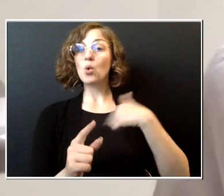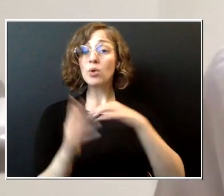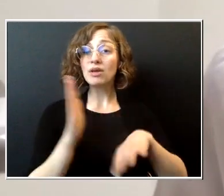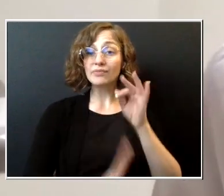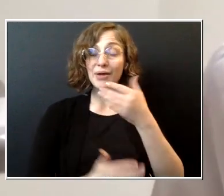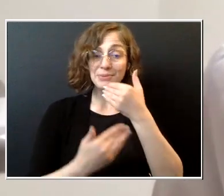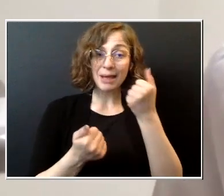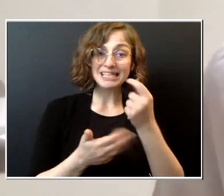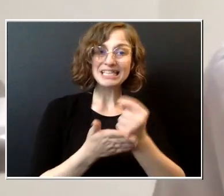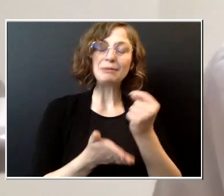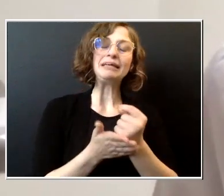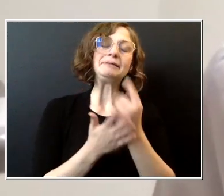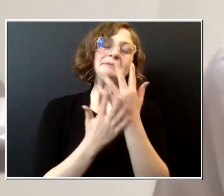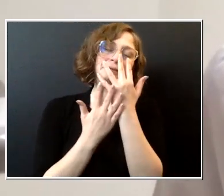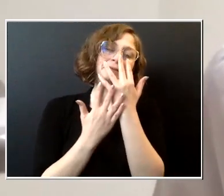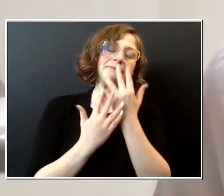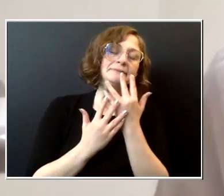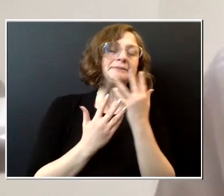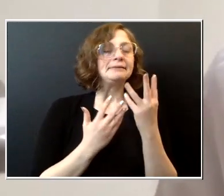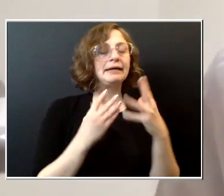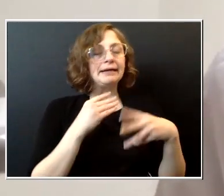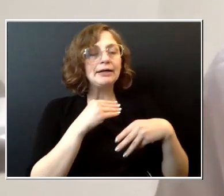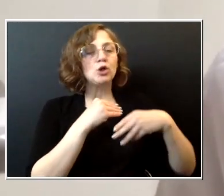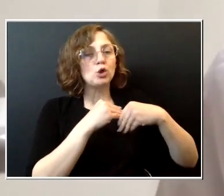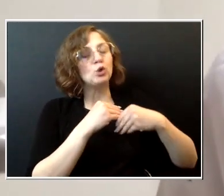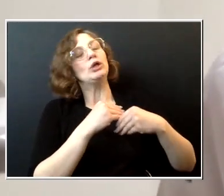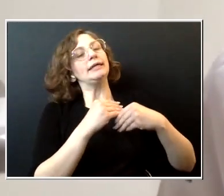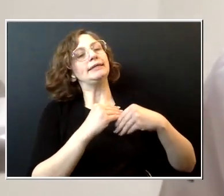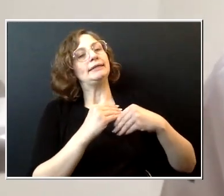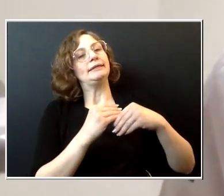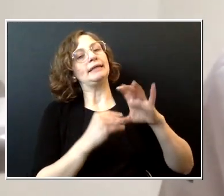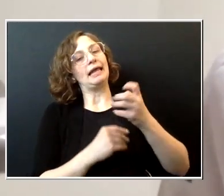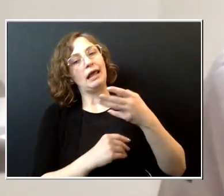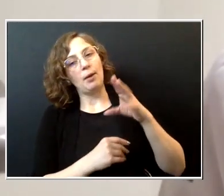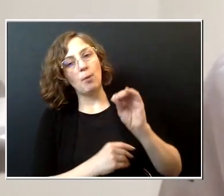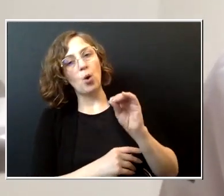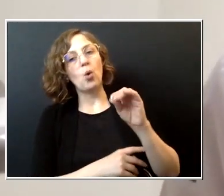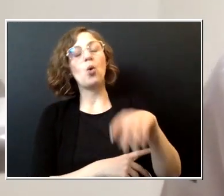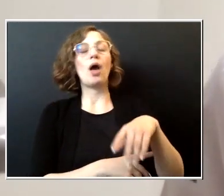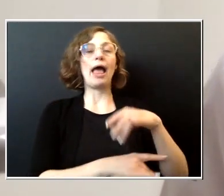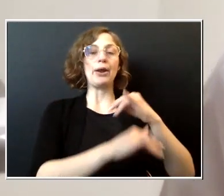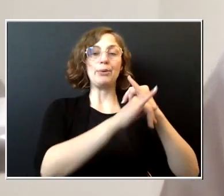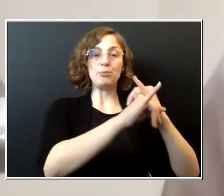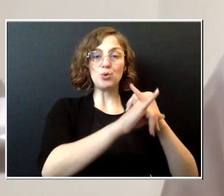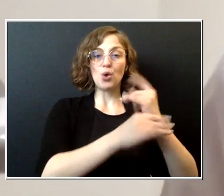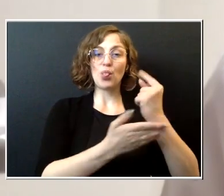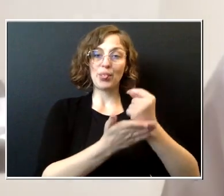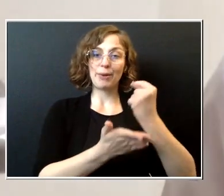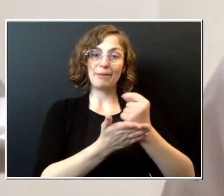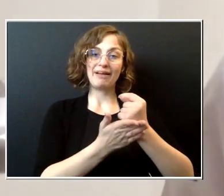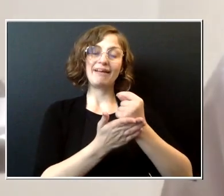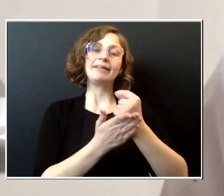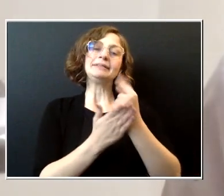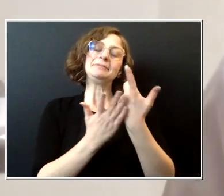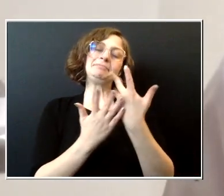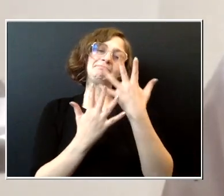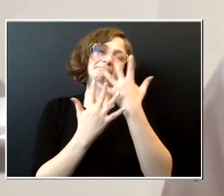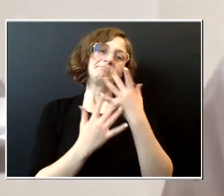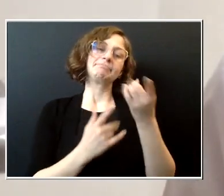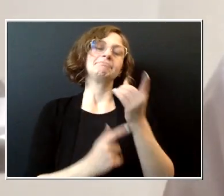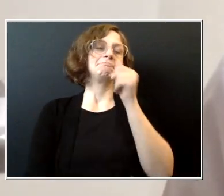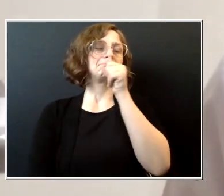to involve chemotherapy and immunotherapy. And unfortunately, she did endure toxicity with